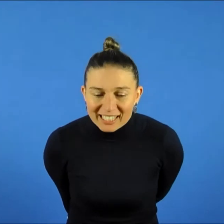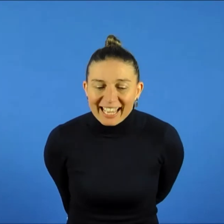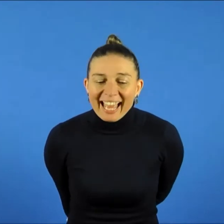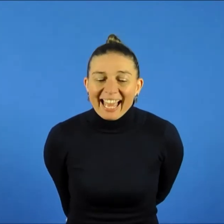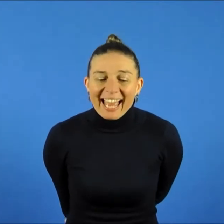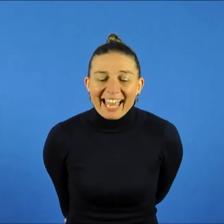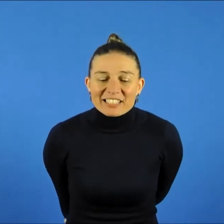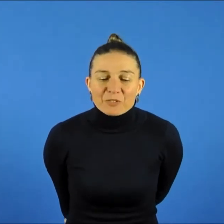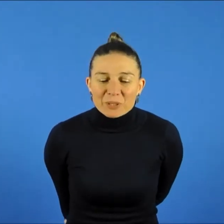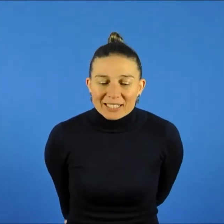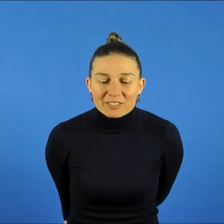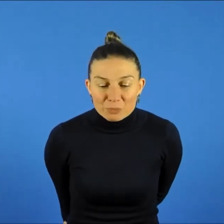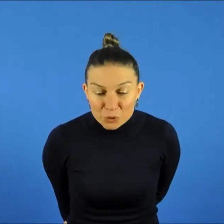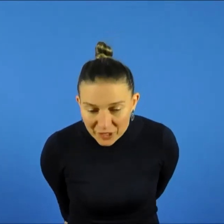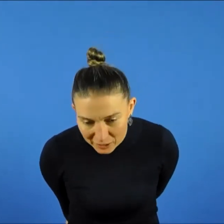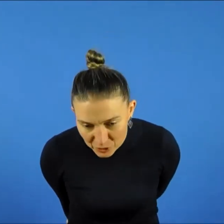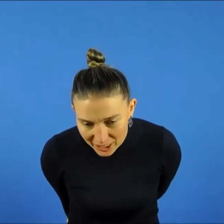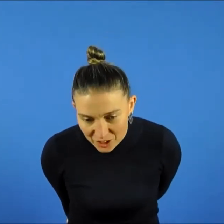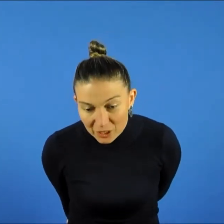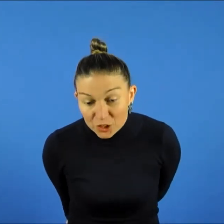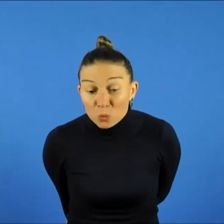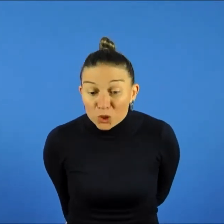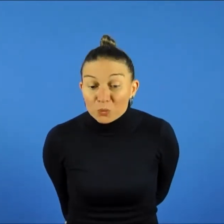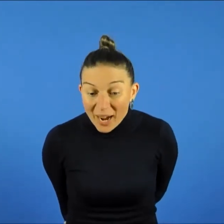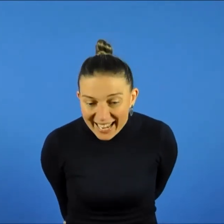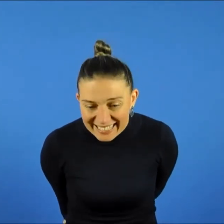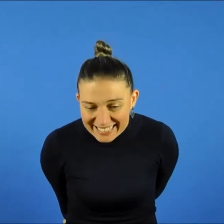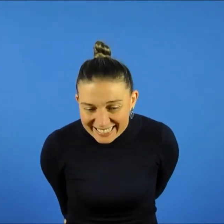barrier. And if we can remove that communication barrier